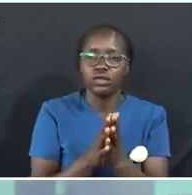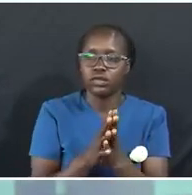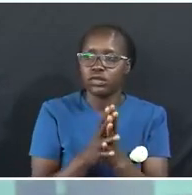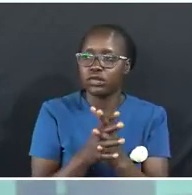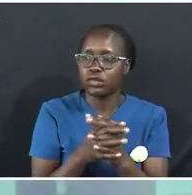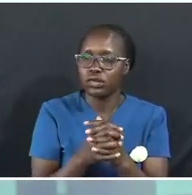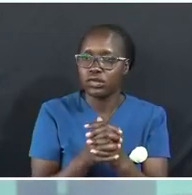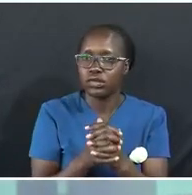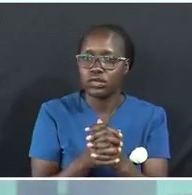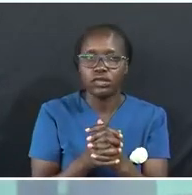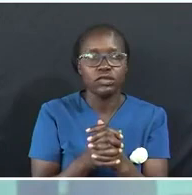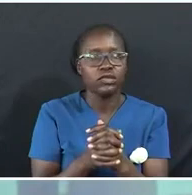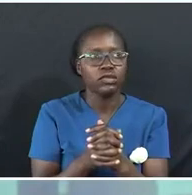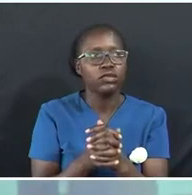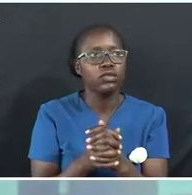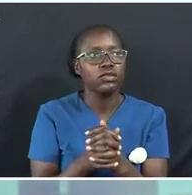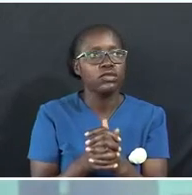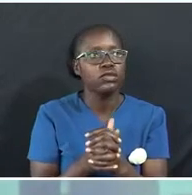read.